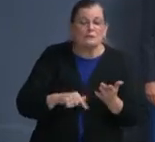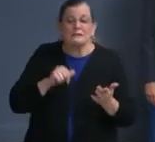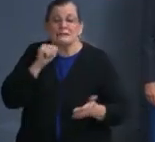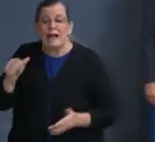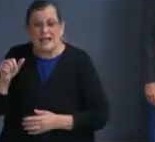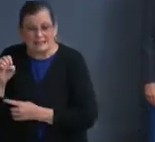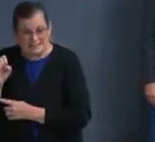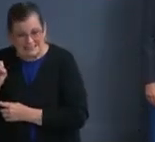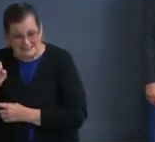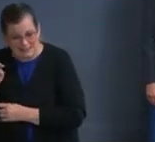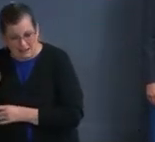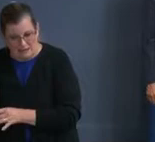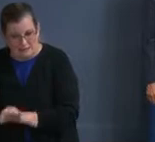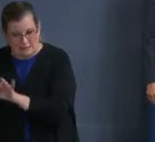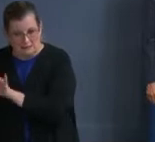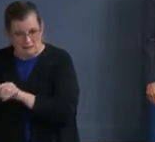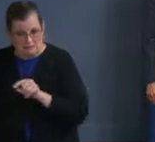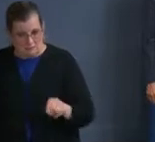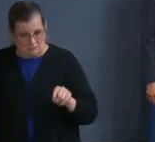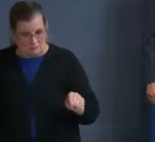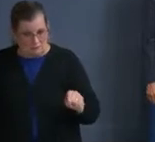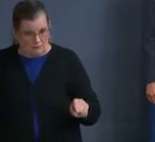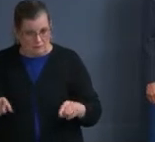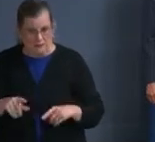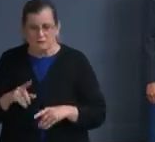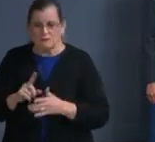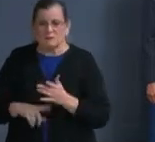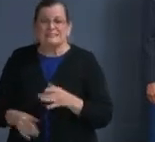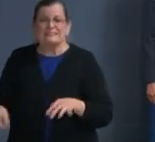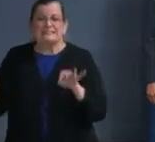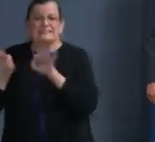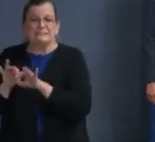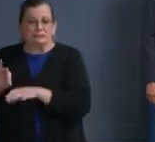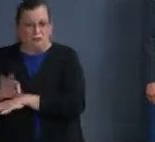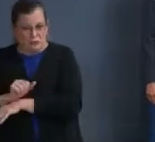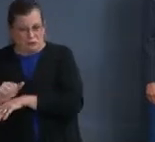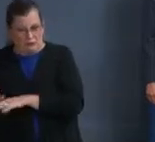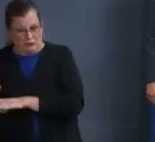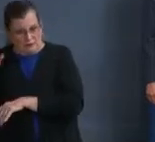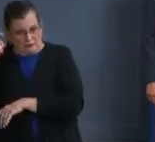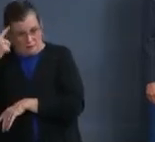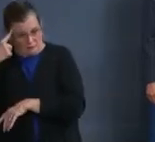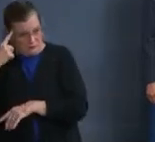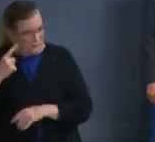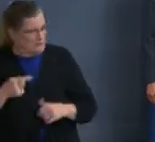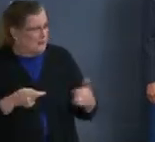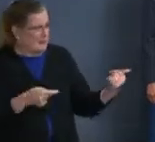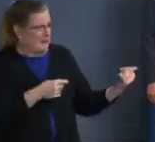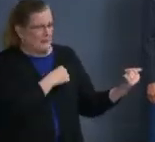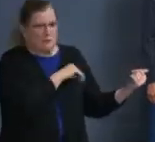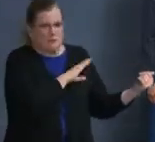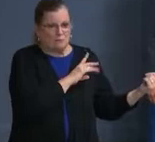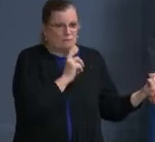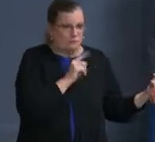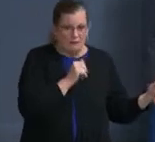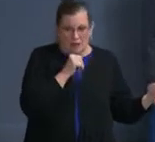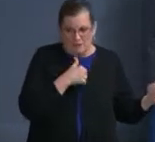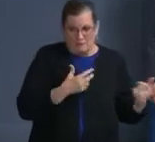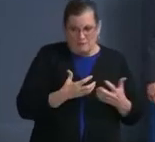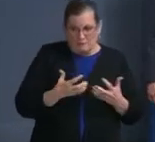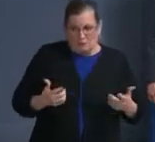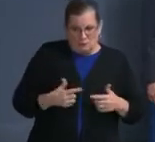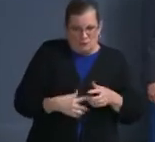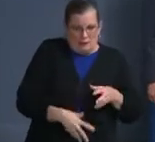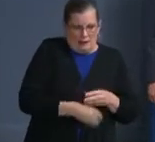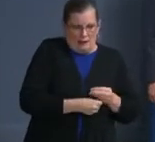work of Congress is an essential function of government. Mayor Bowser, any reaction? I don't really have much to add